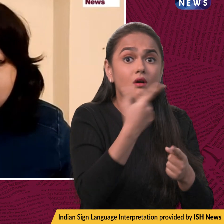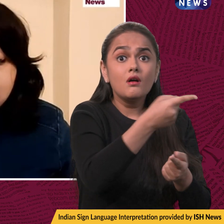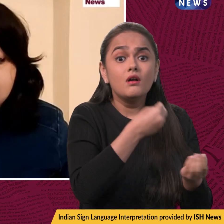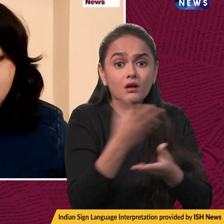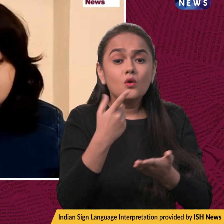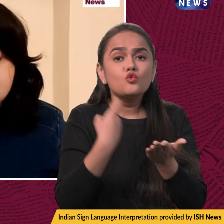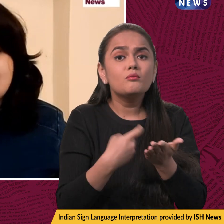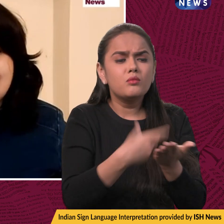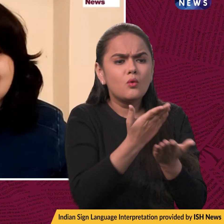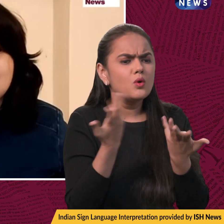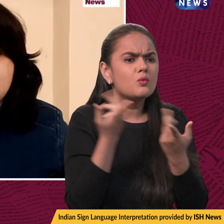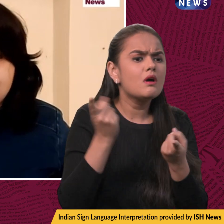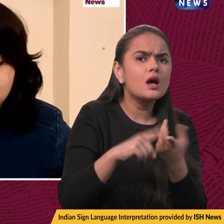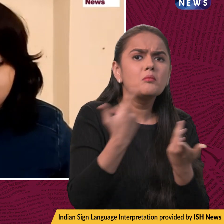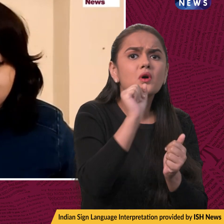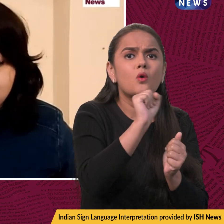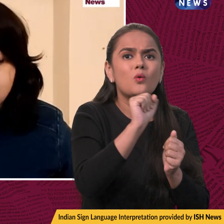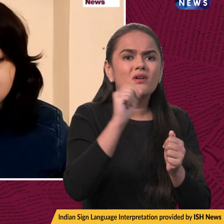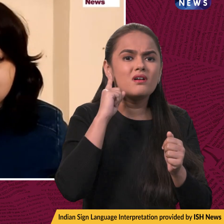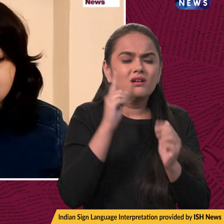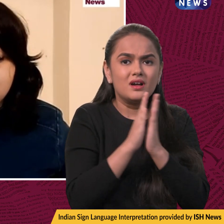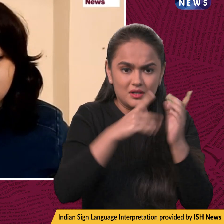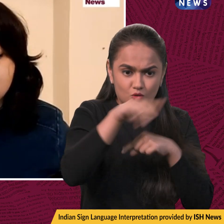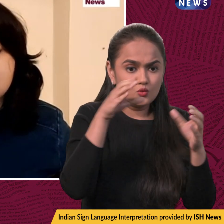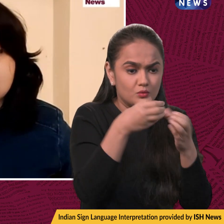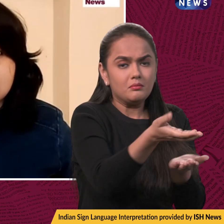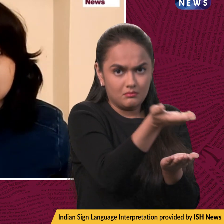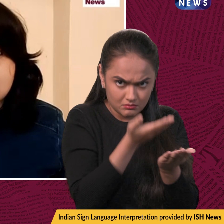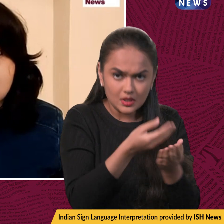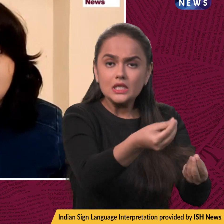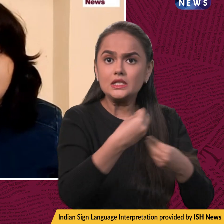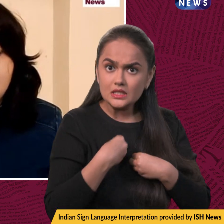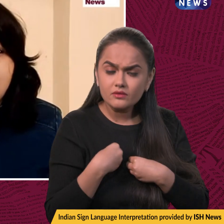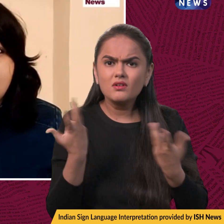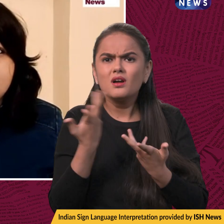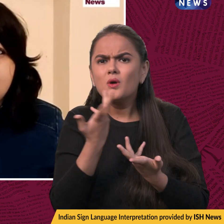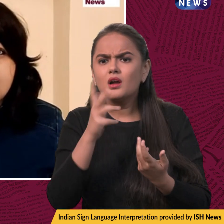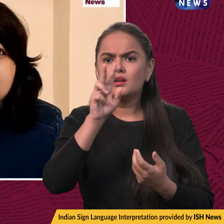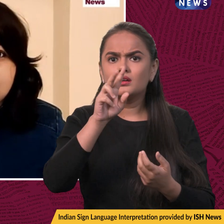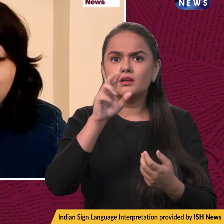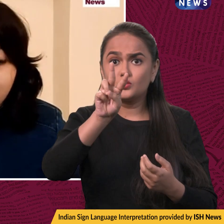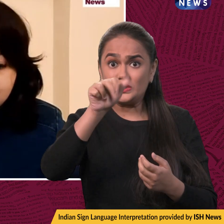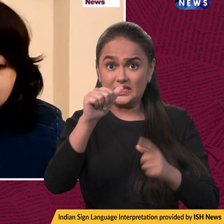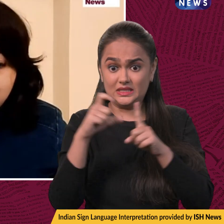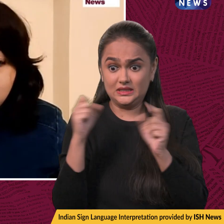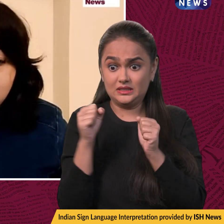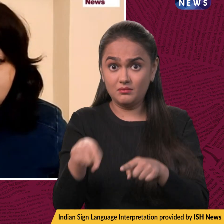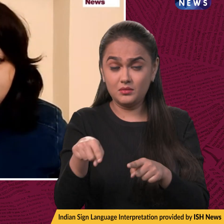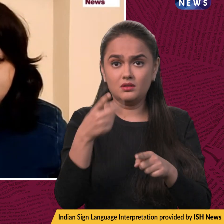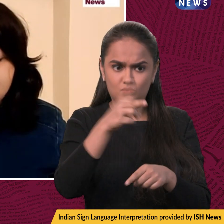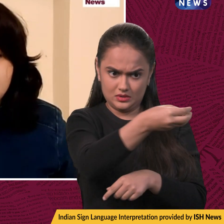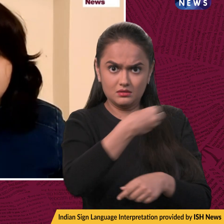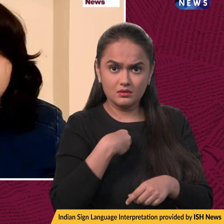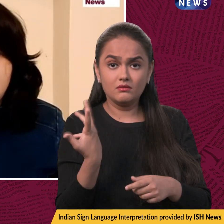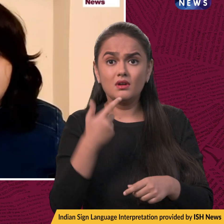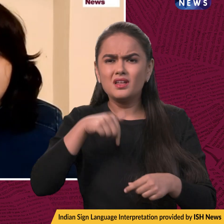Punjab. It asked the state's chief secretary to submit a report on the incidents by the 26th of December. Now,